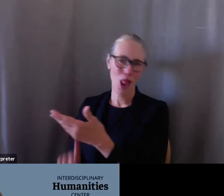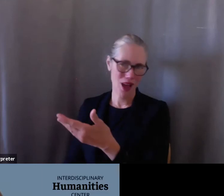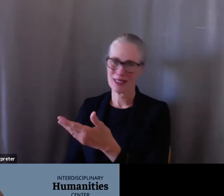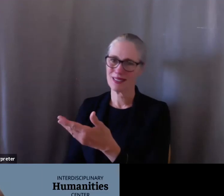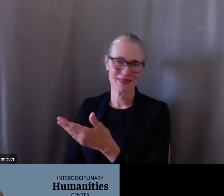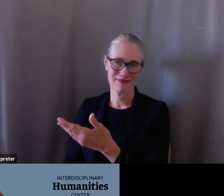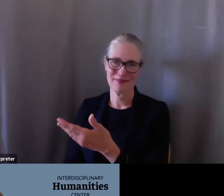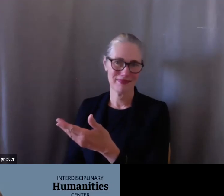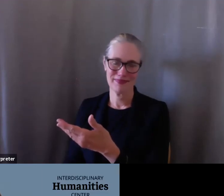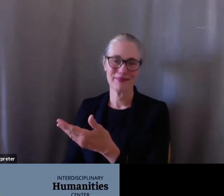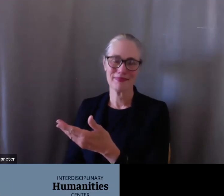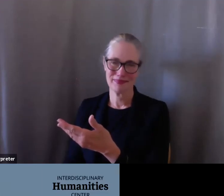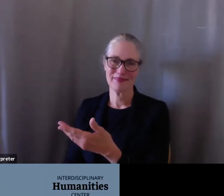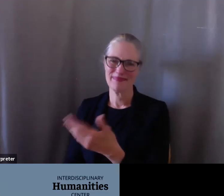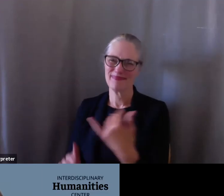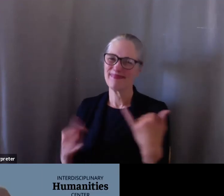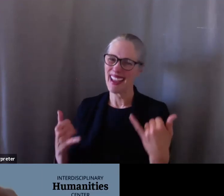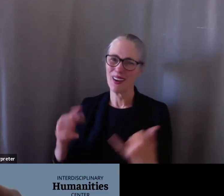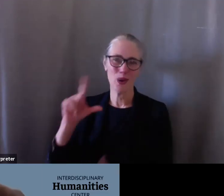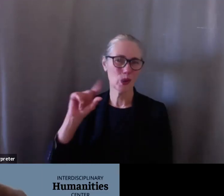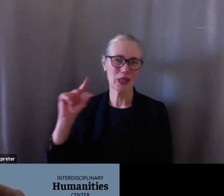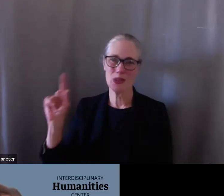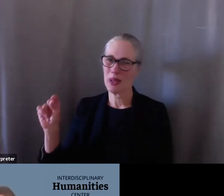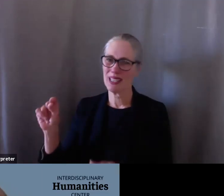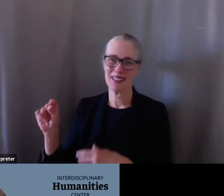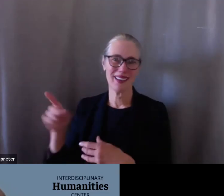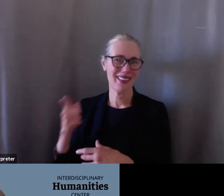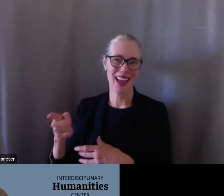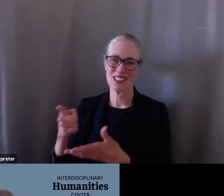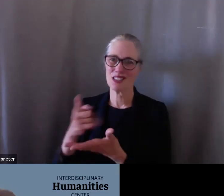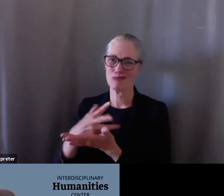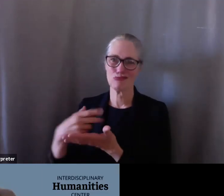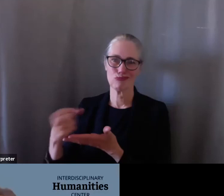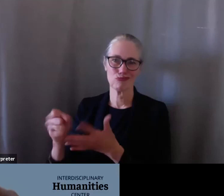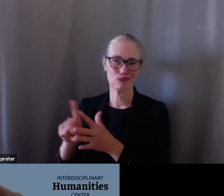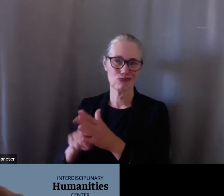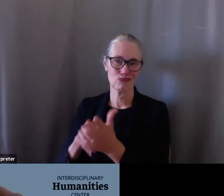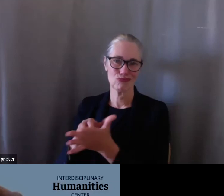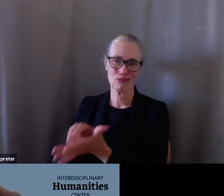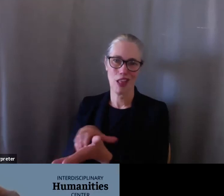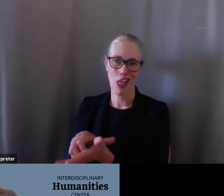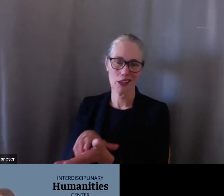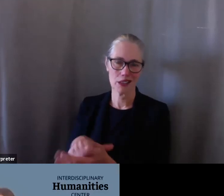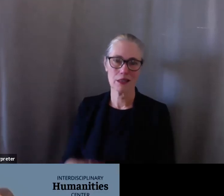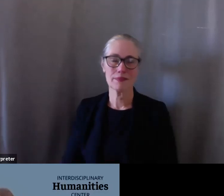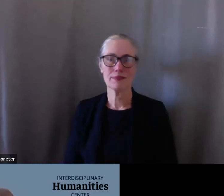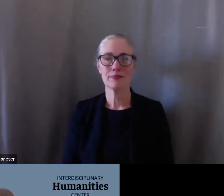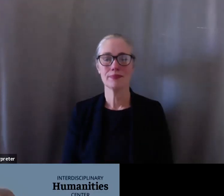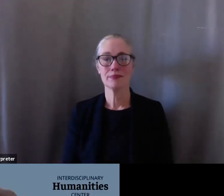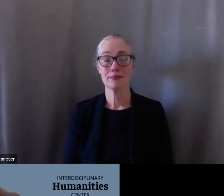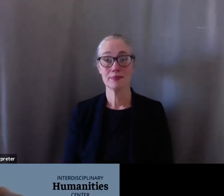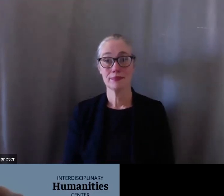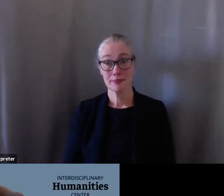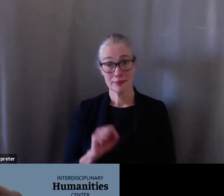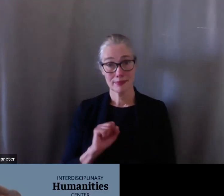era? Yeah, so this is like, this is a great question because it really demonstrates one of my glaring